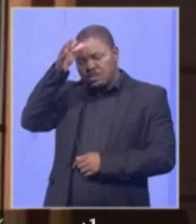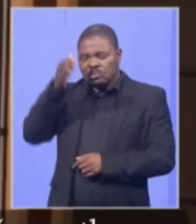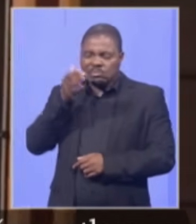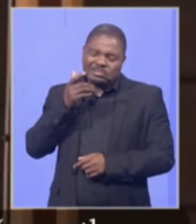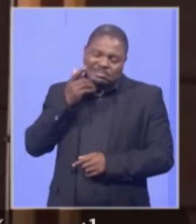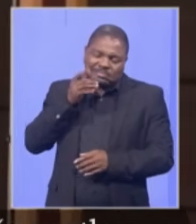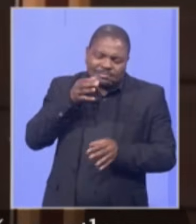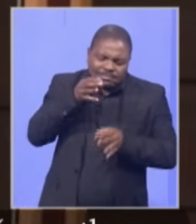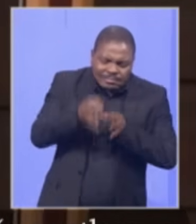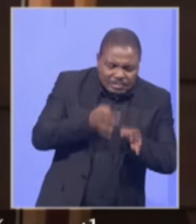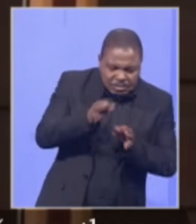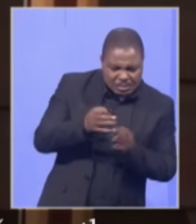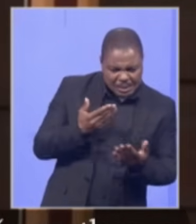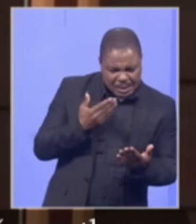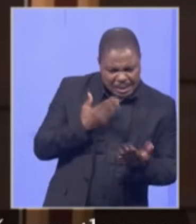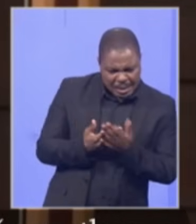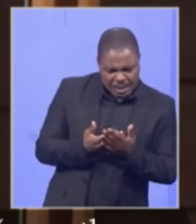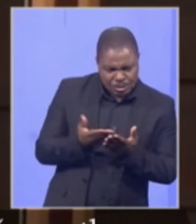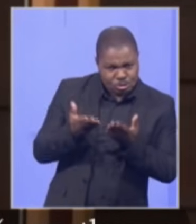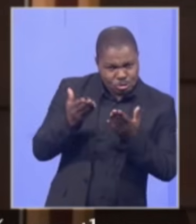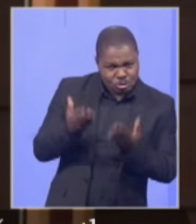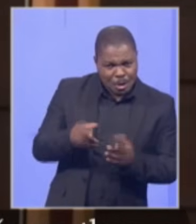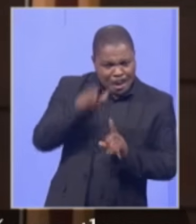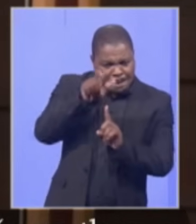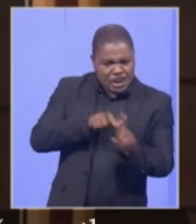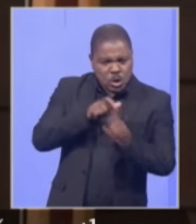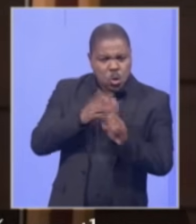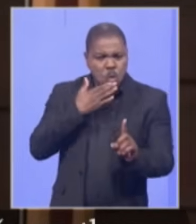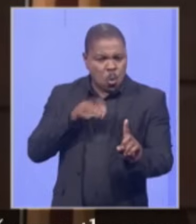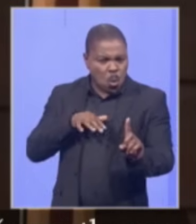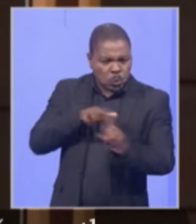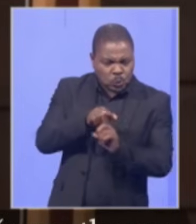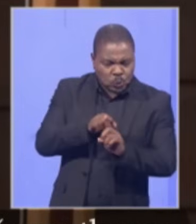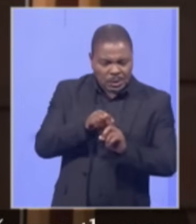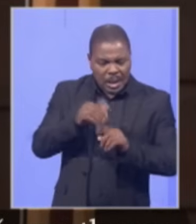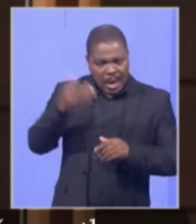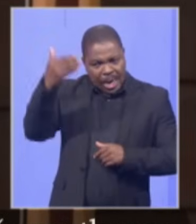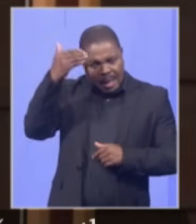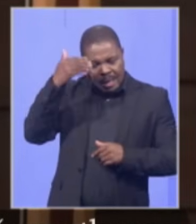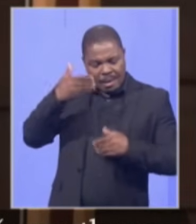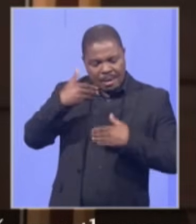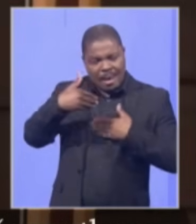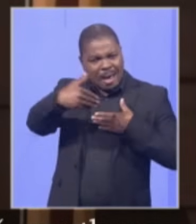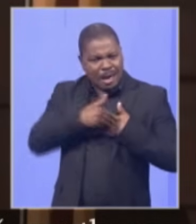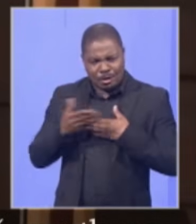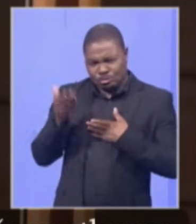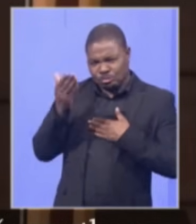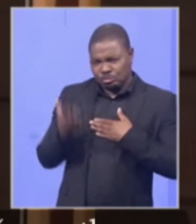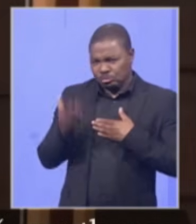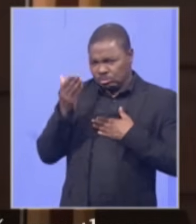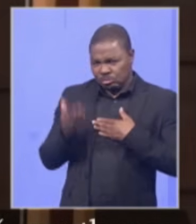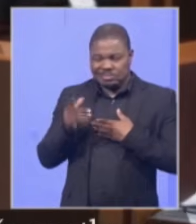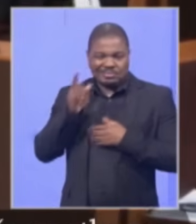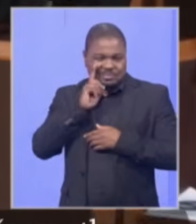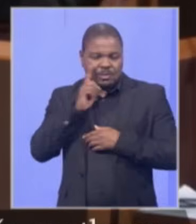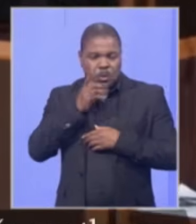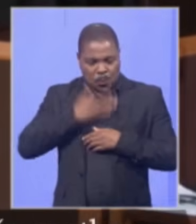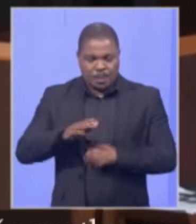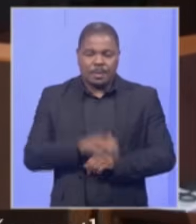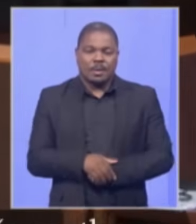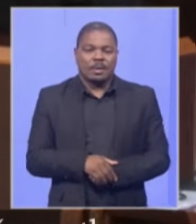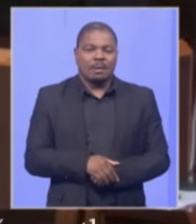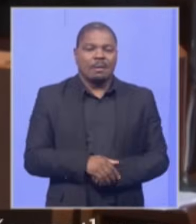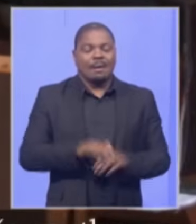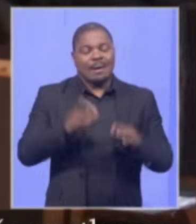check the possibilities of the injuries together with the accident. Go